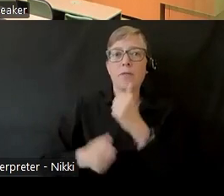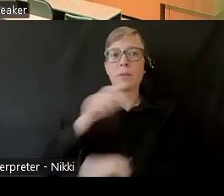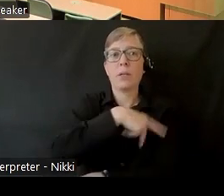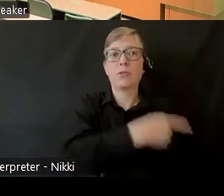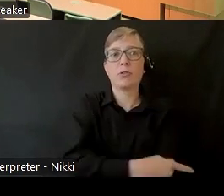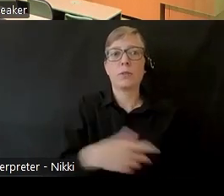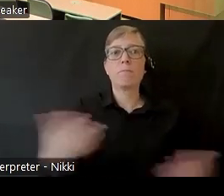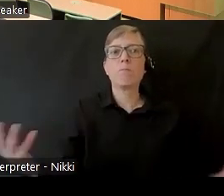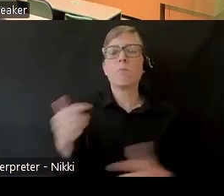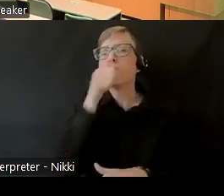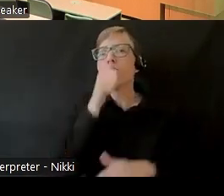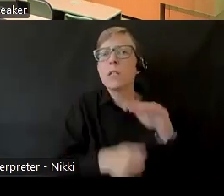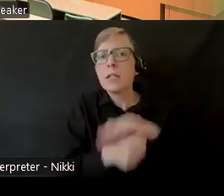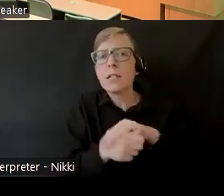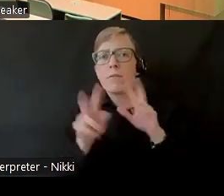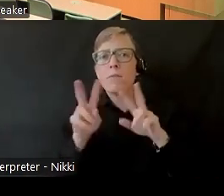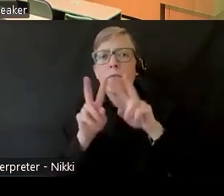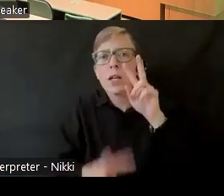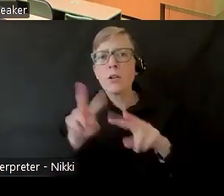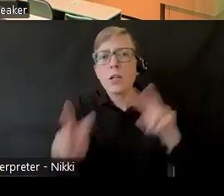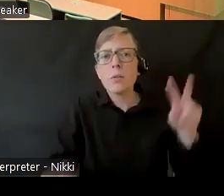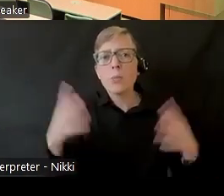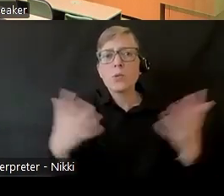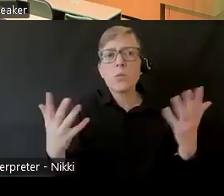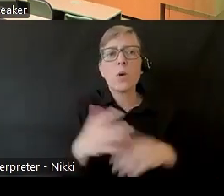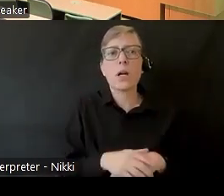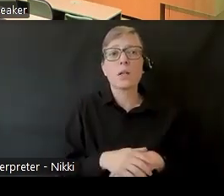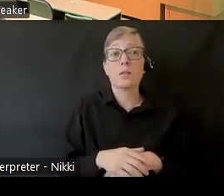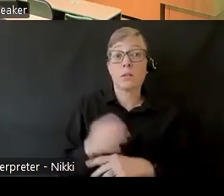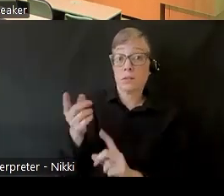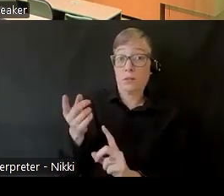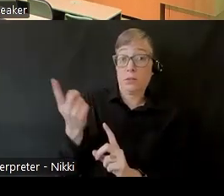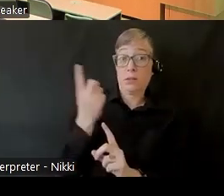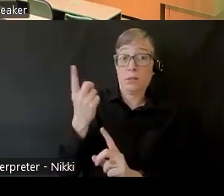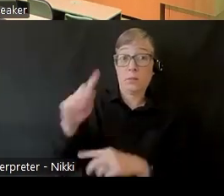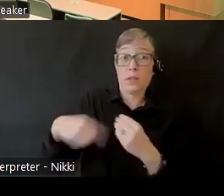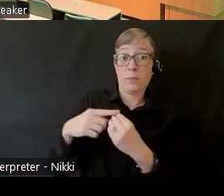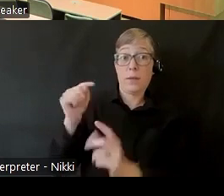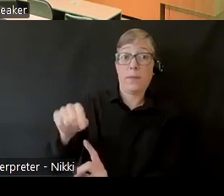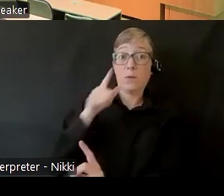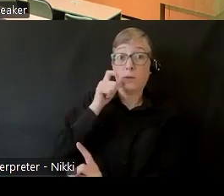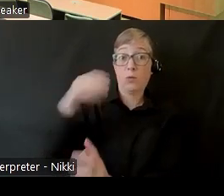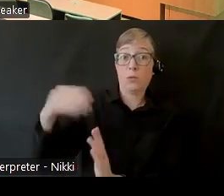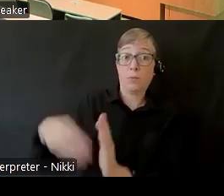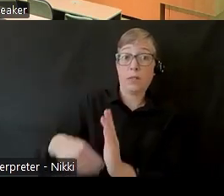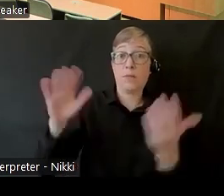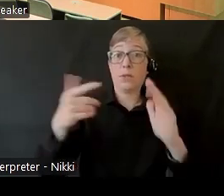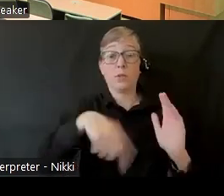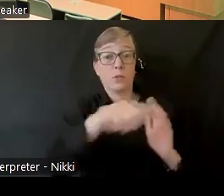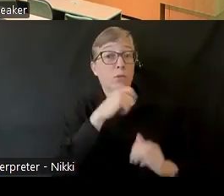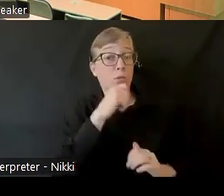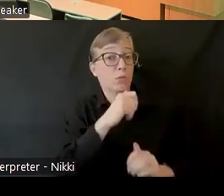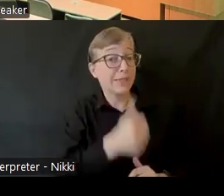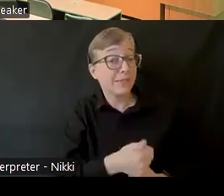variables? Is there something different about the patients who completed PHQ-9 versus those who didn't? Yeah. That's a